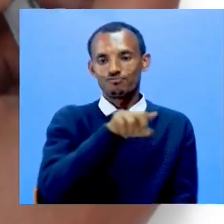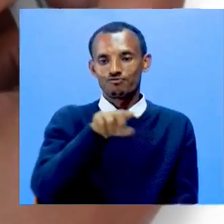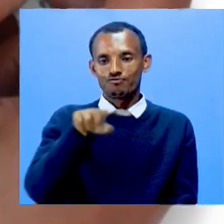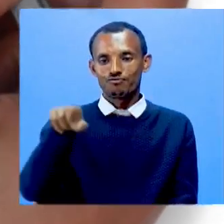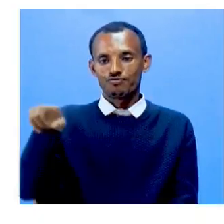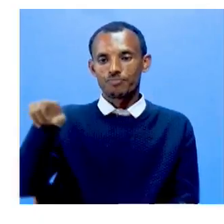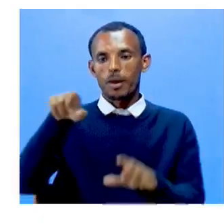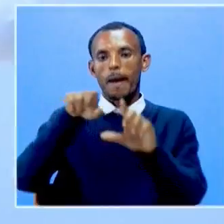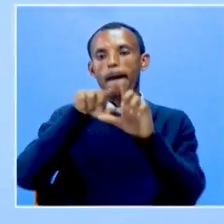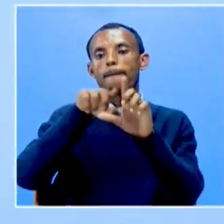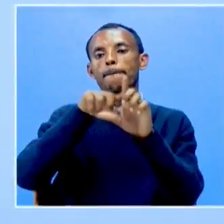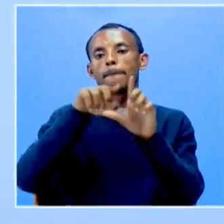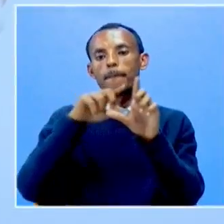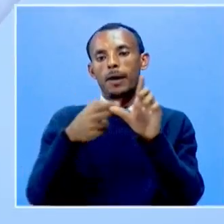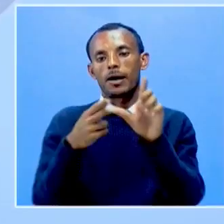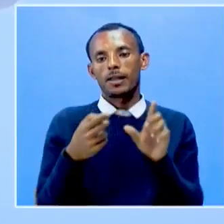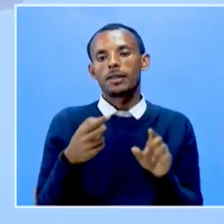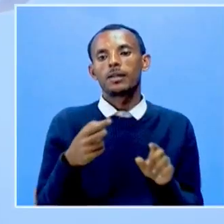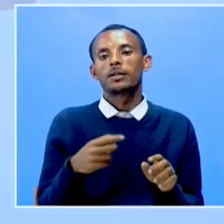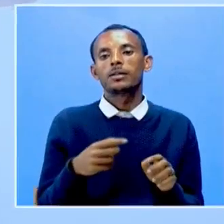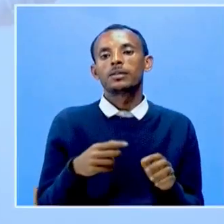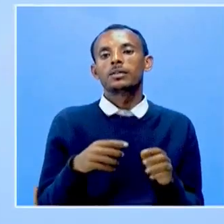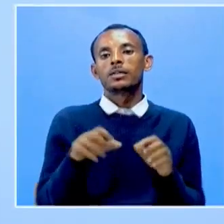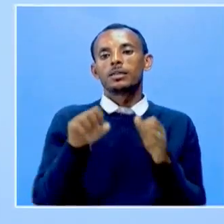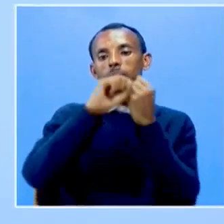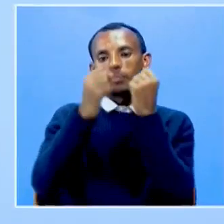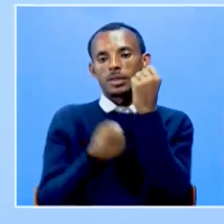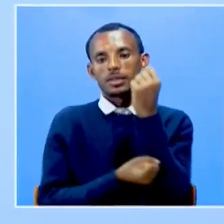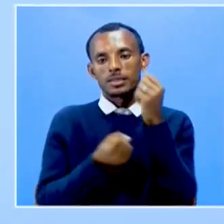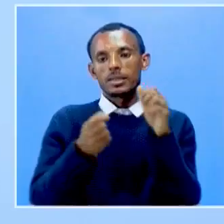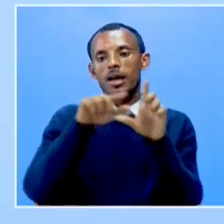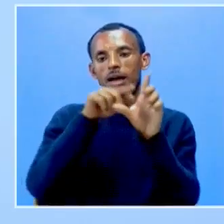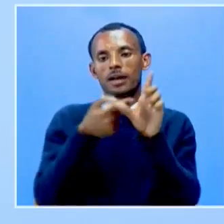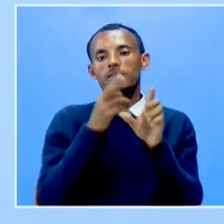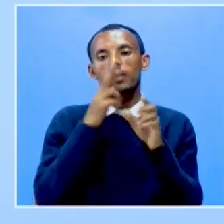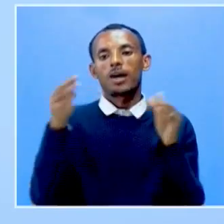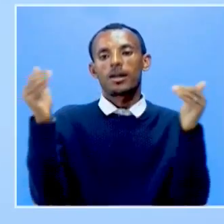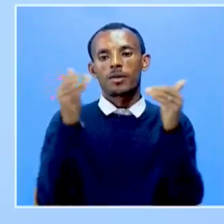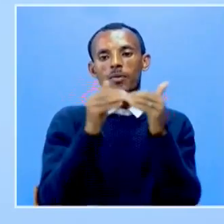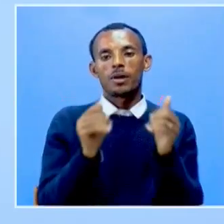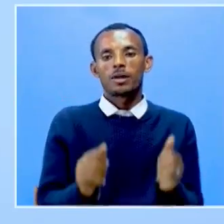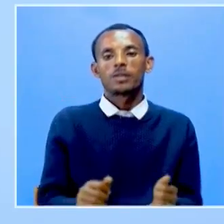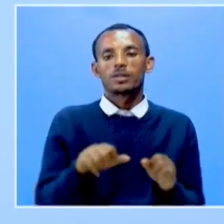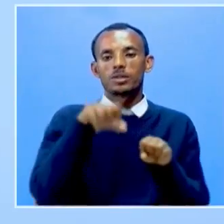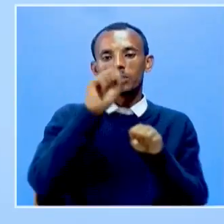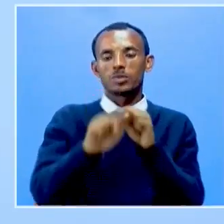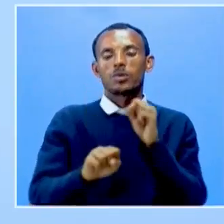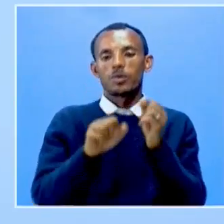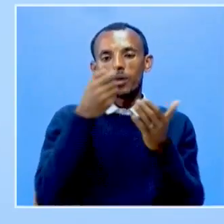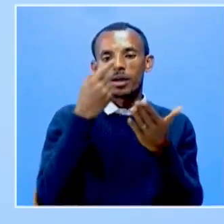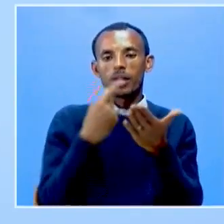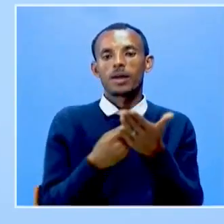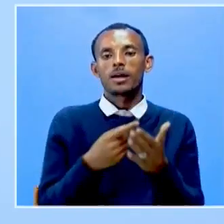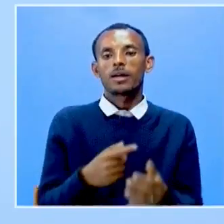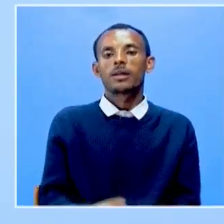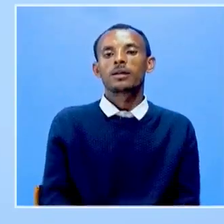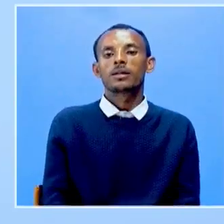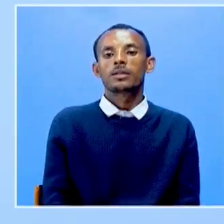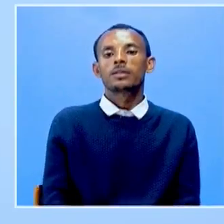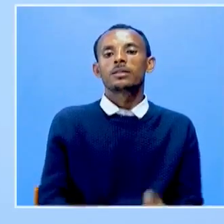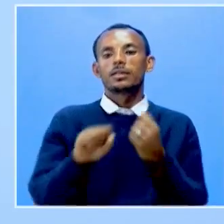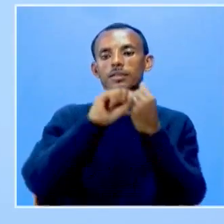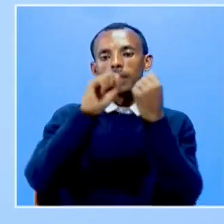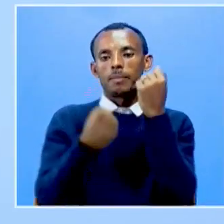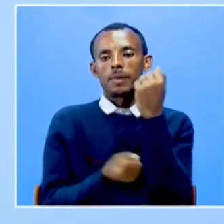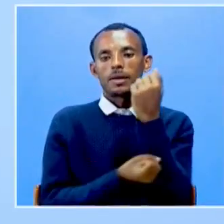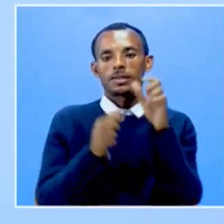So, in isosceles triangle, base angles are congruent. So here, the base angle